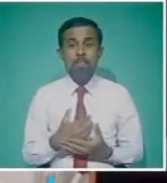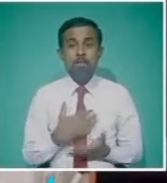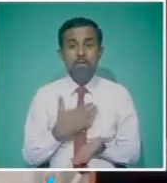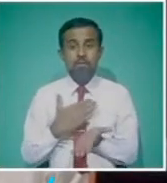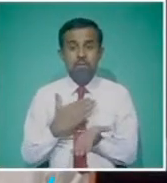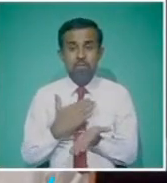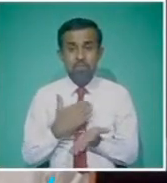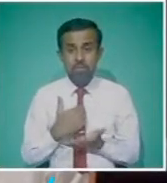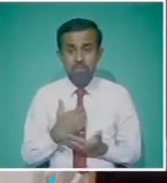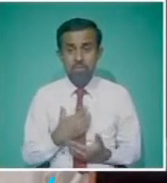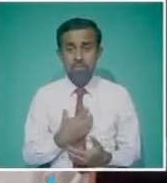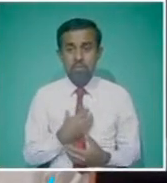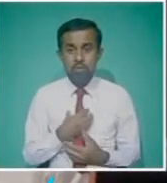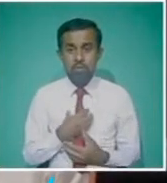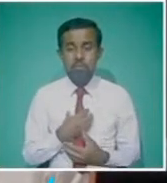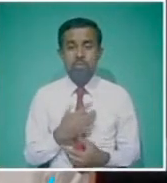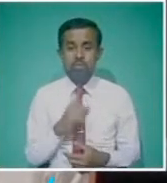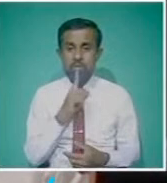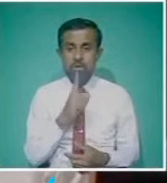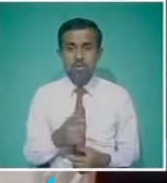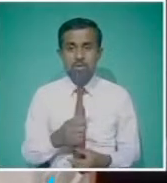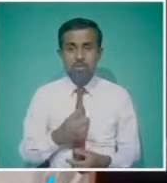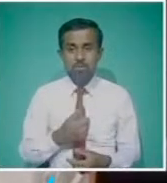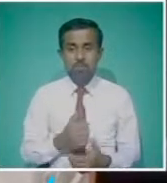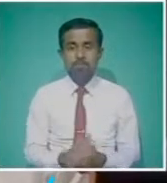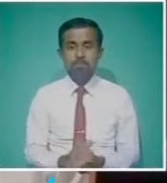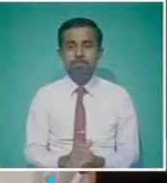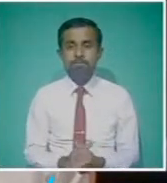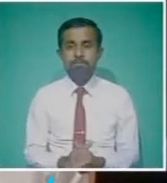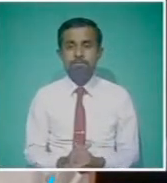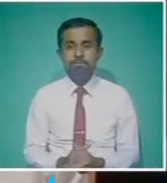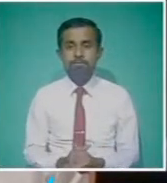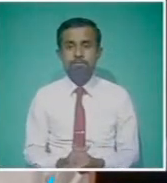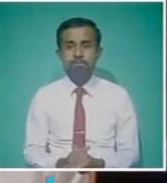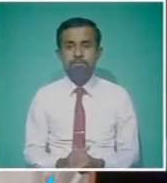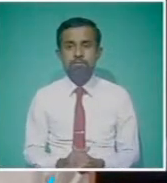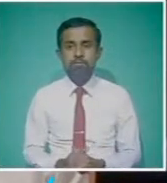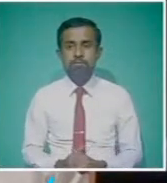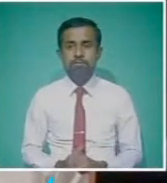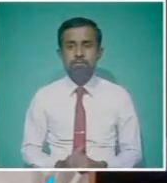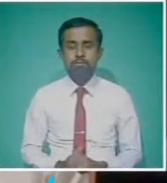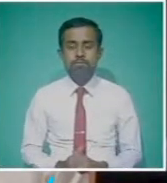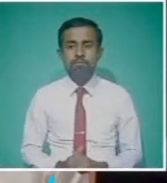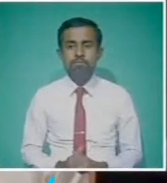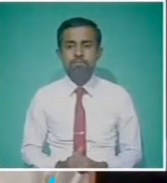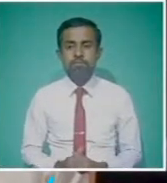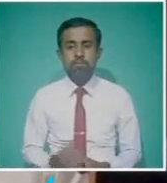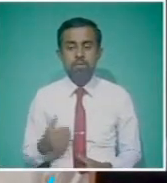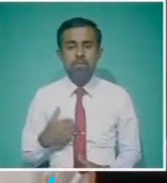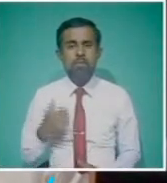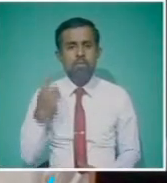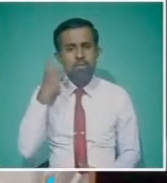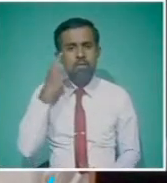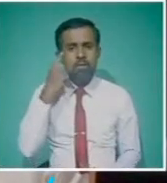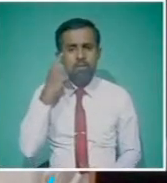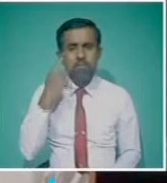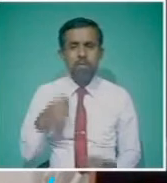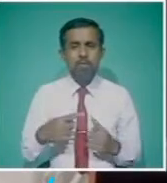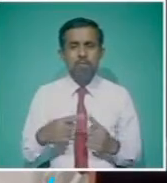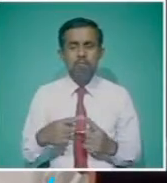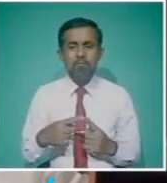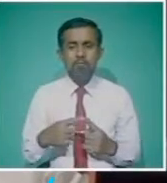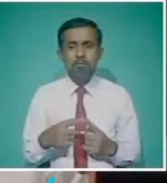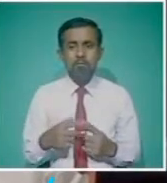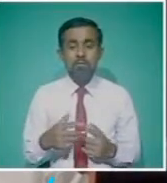te sam pipo suko. Impermanent are formations subject to rise